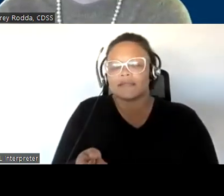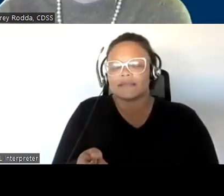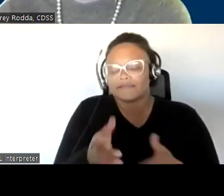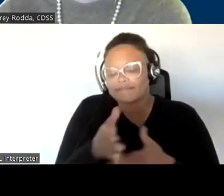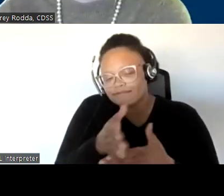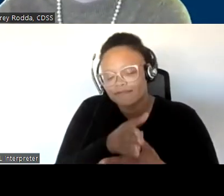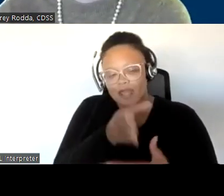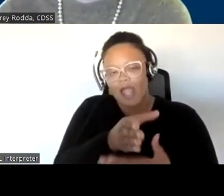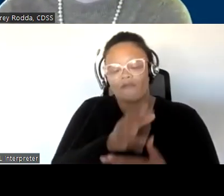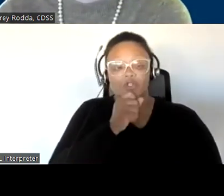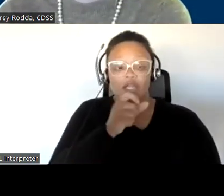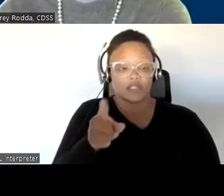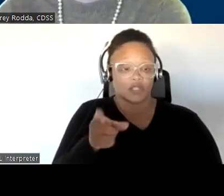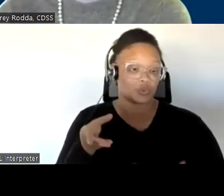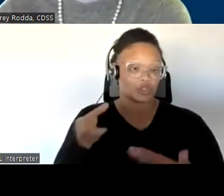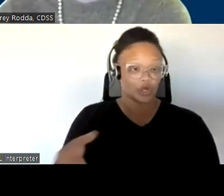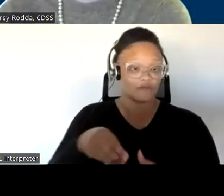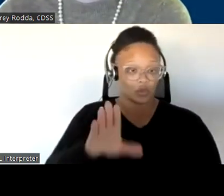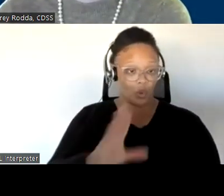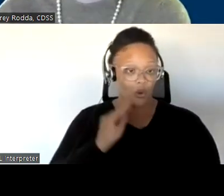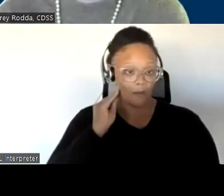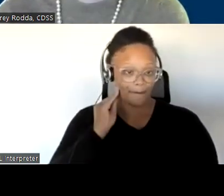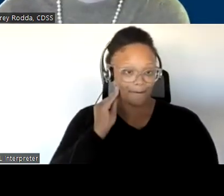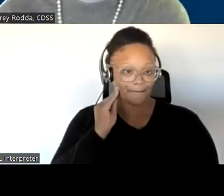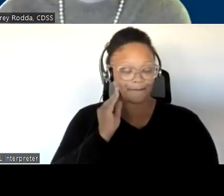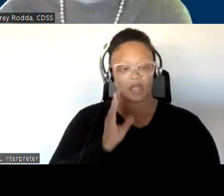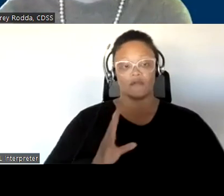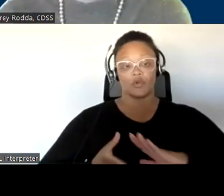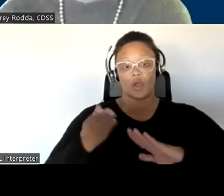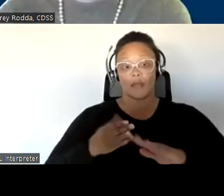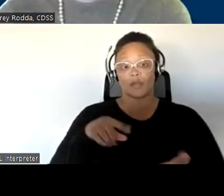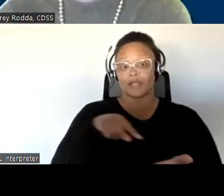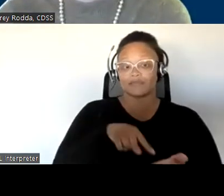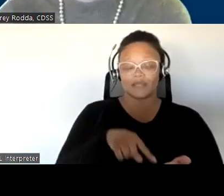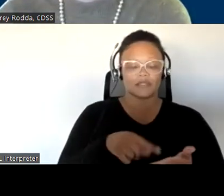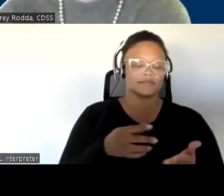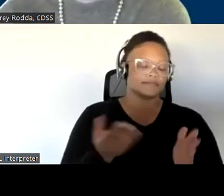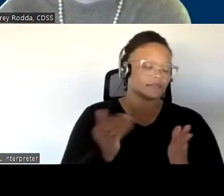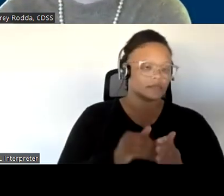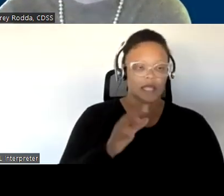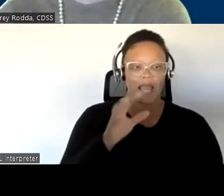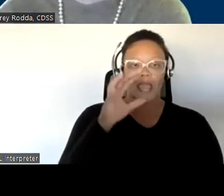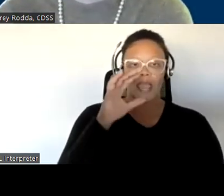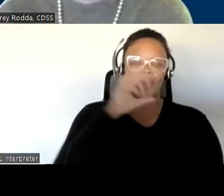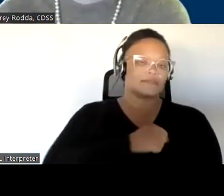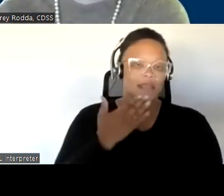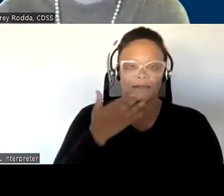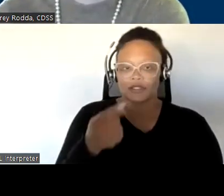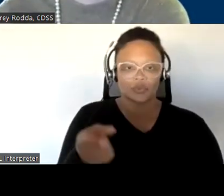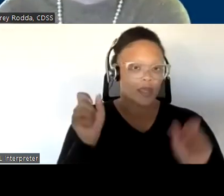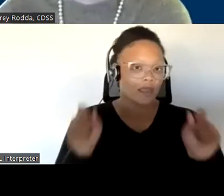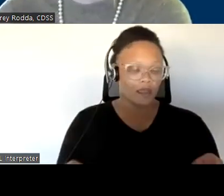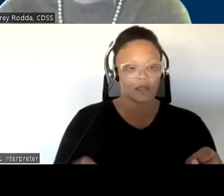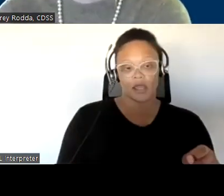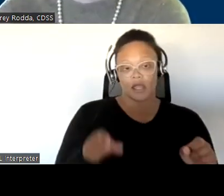And then for your current monthly operating expenses, again, please do your best to estimate these expenses. And this should